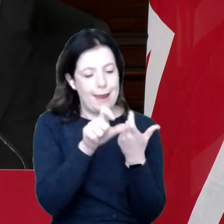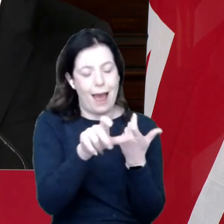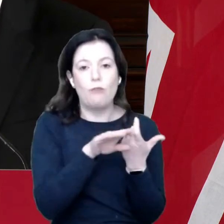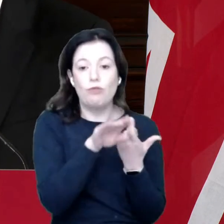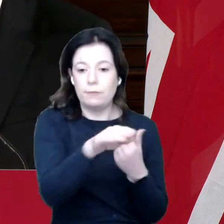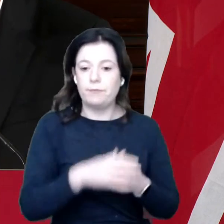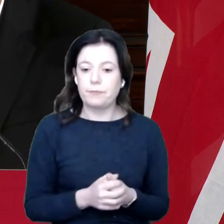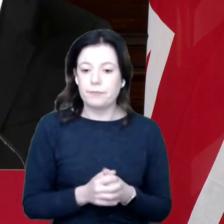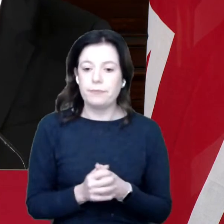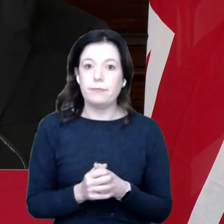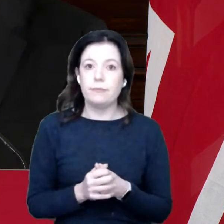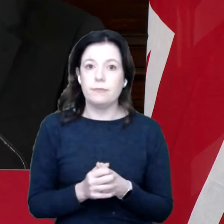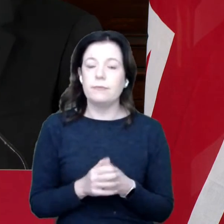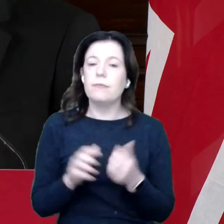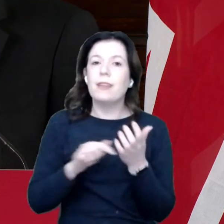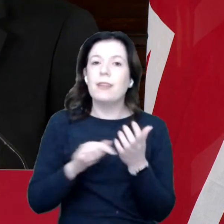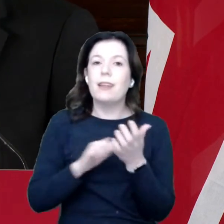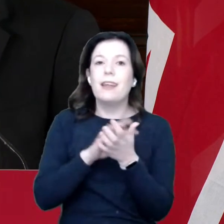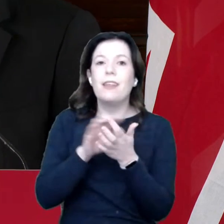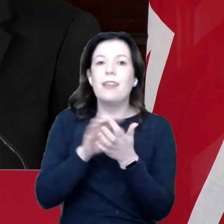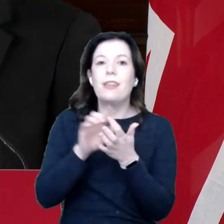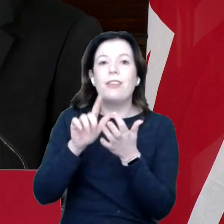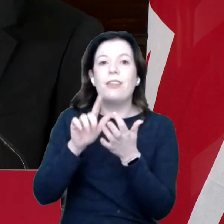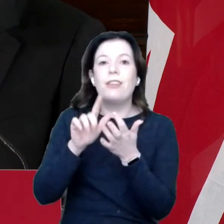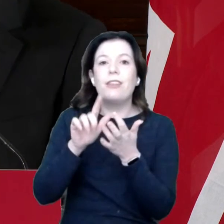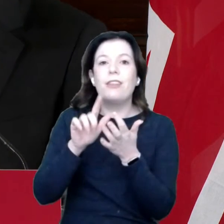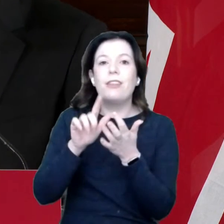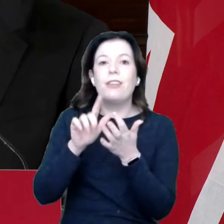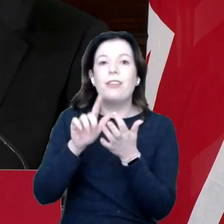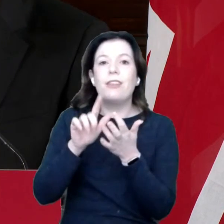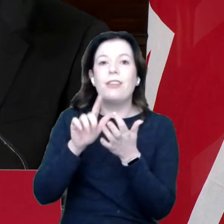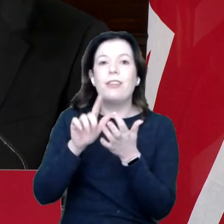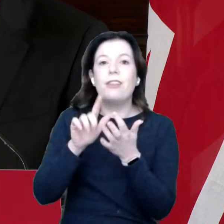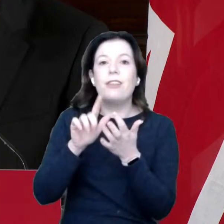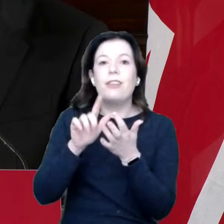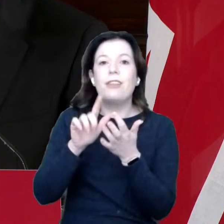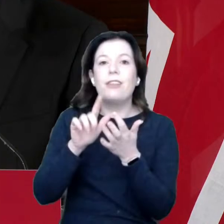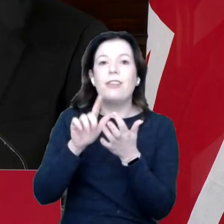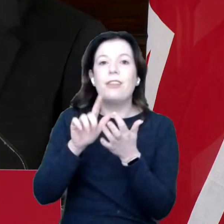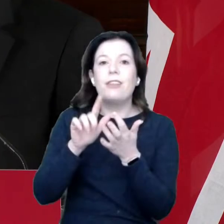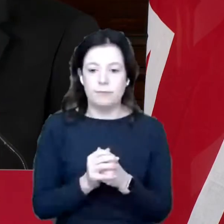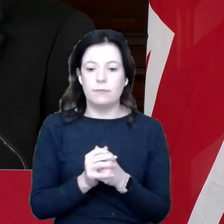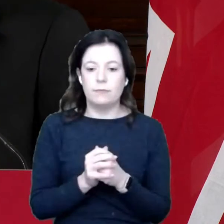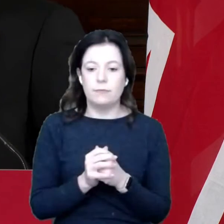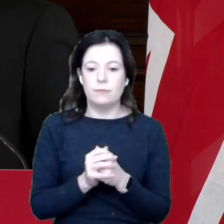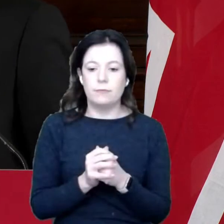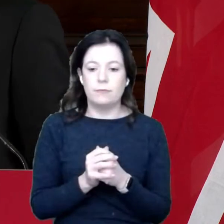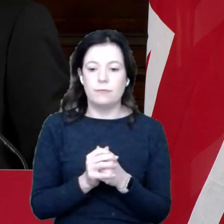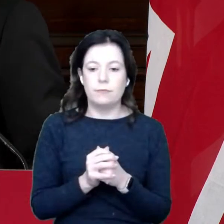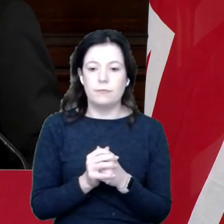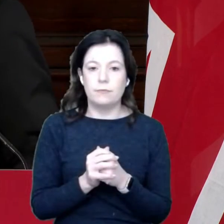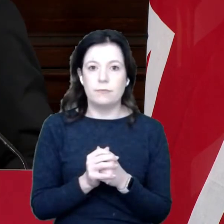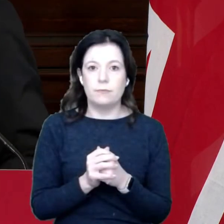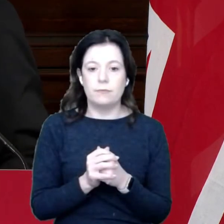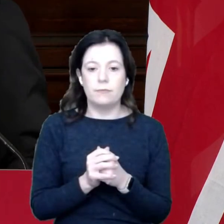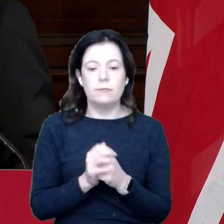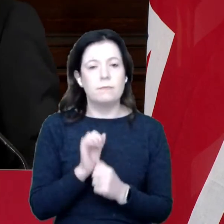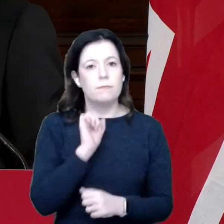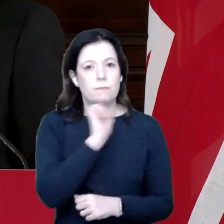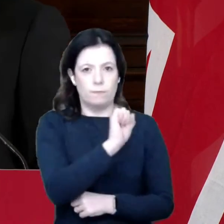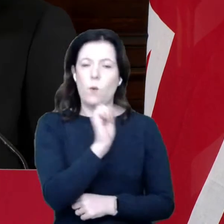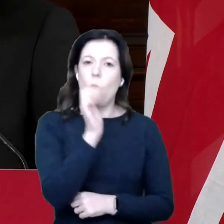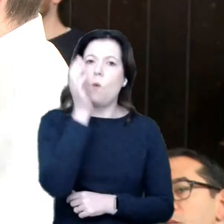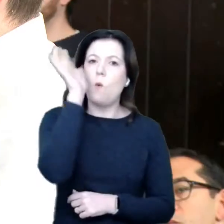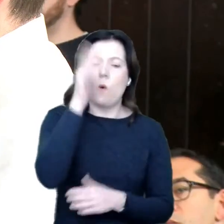for Theo from LBC. Theo Ashwood, LBC. Theo. Thanks for taking my questions, Sir Keir. At the beginning of your statement, you said that under